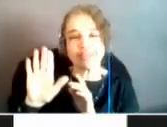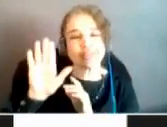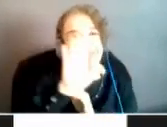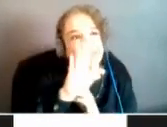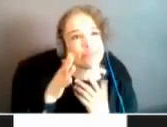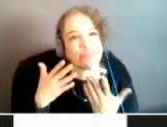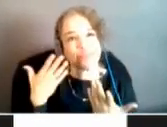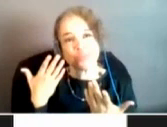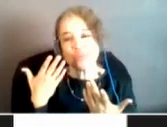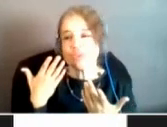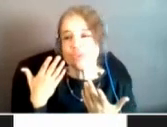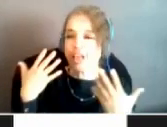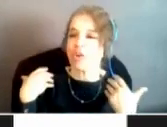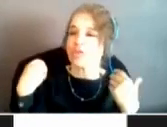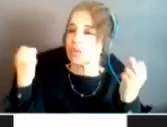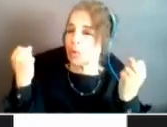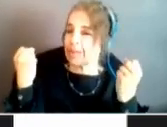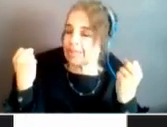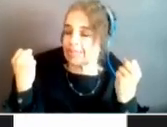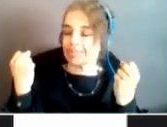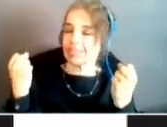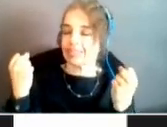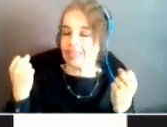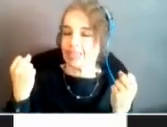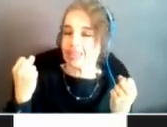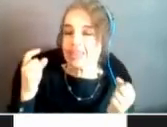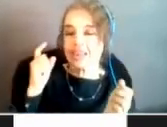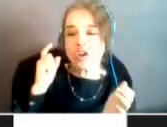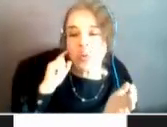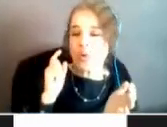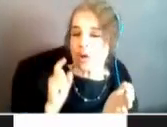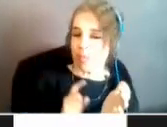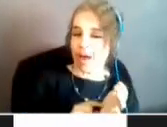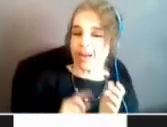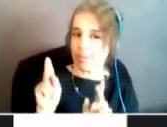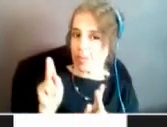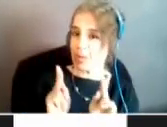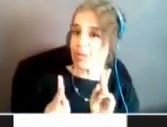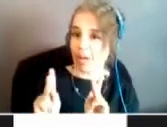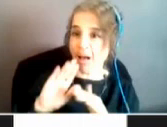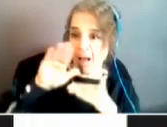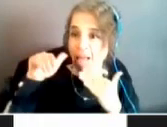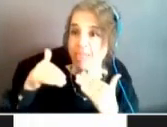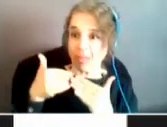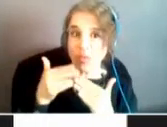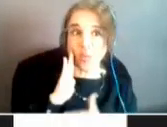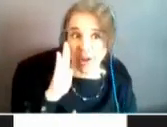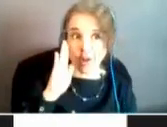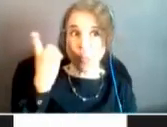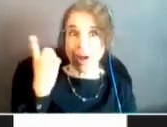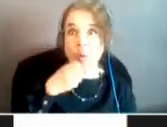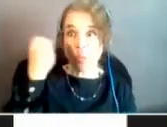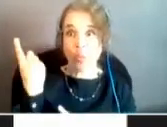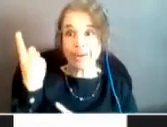know, strengths, and remind people that all of us are going to get old at some